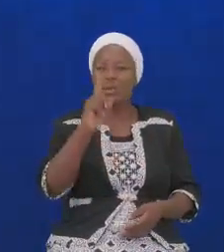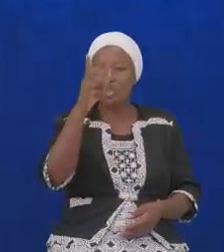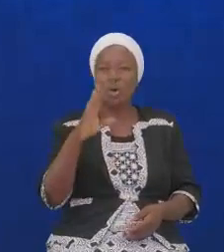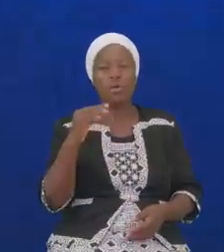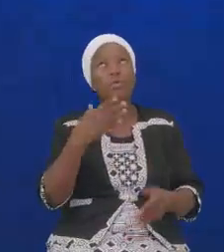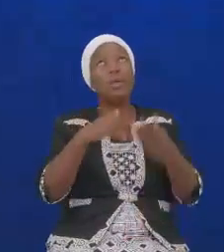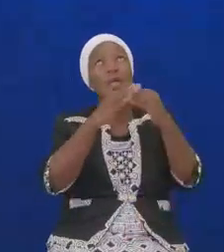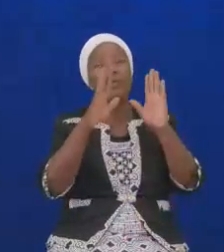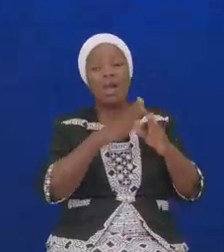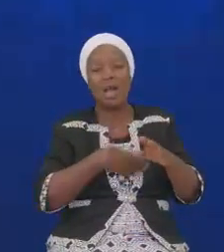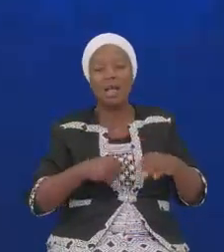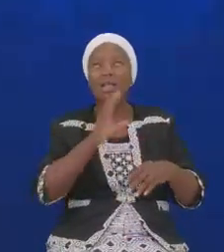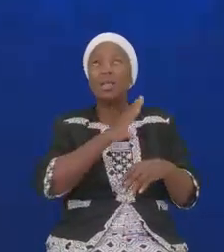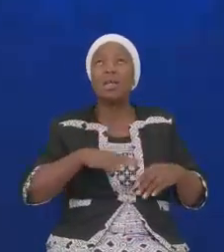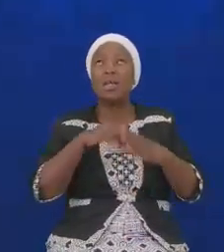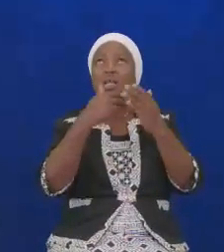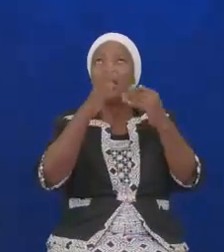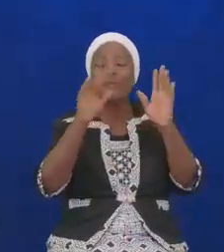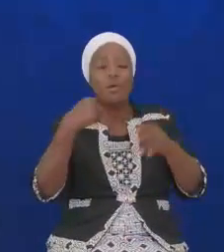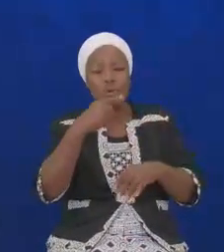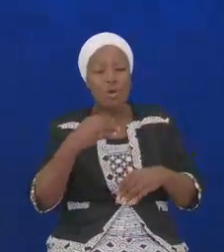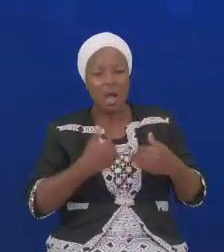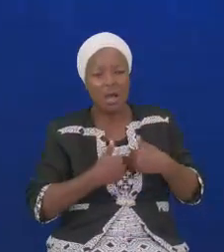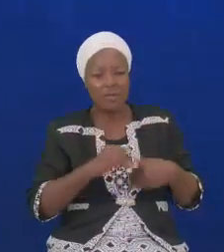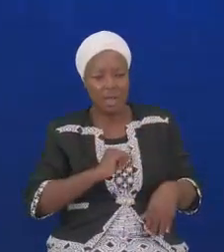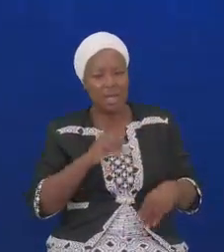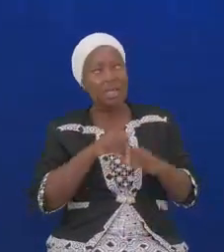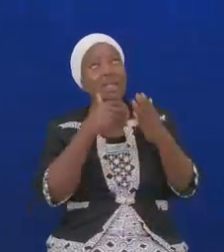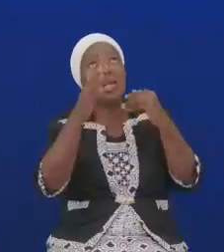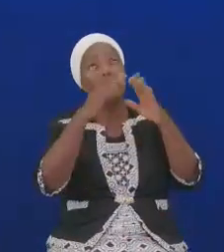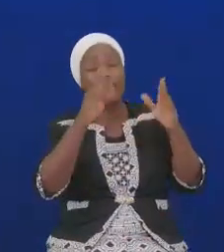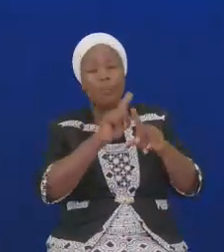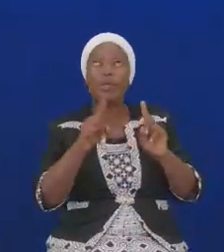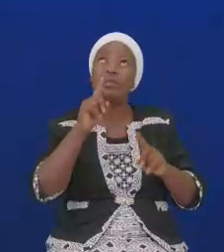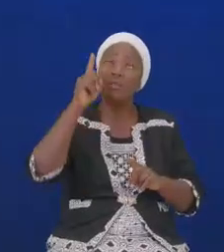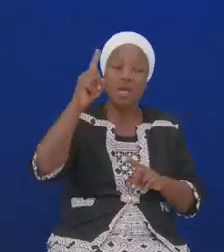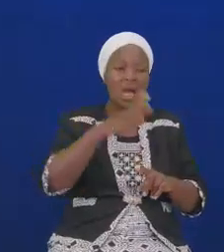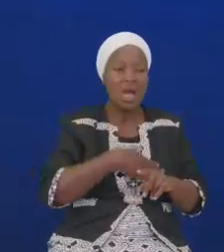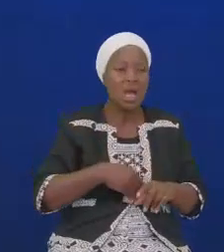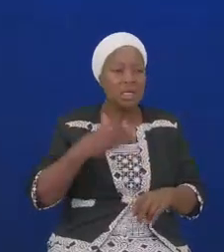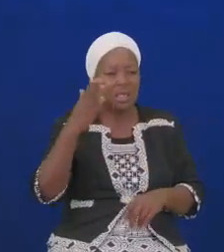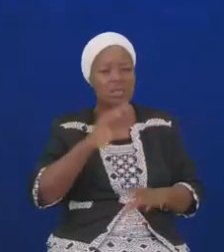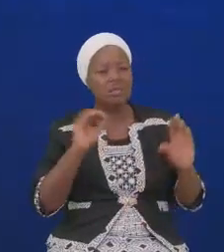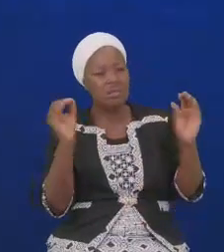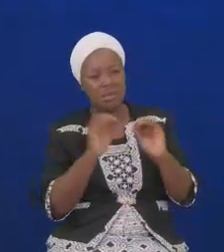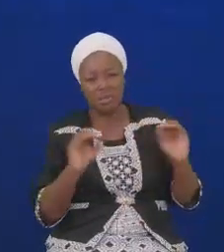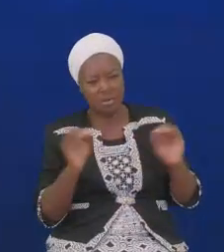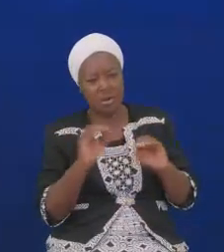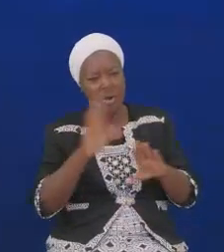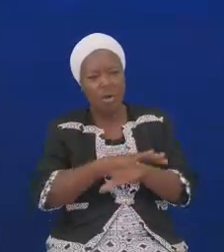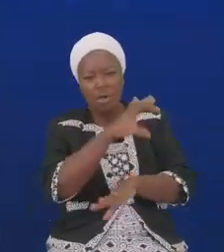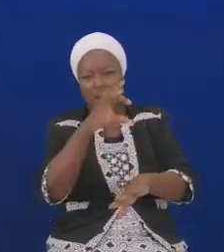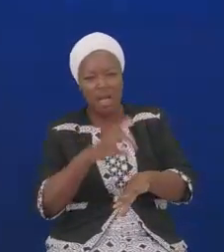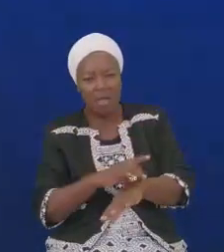the Christ in heaven. Whom have I in heaven but thee? And there is none on